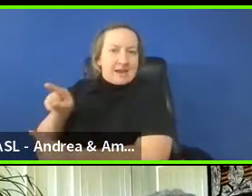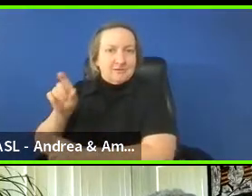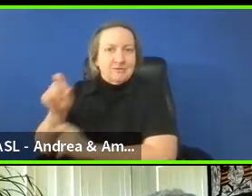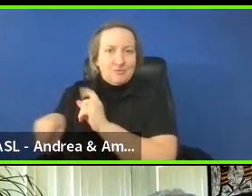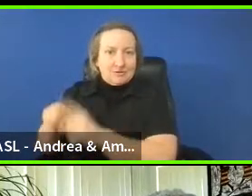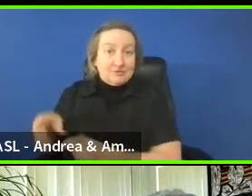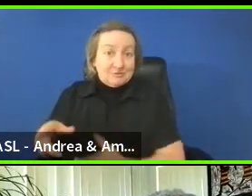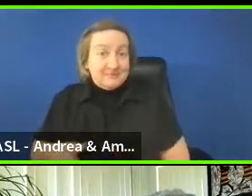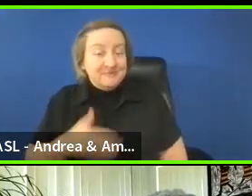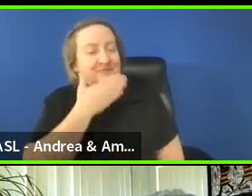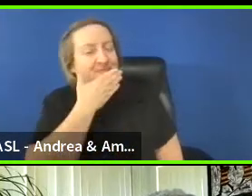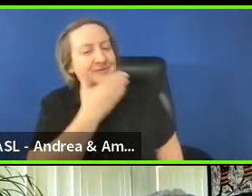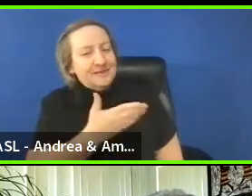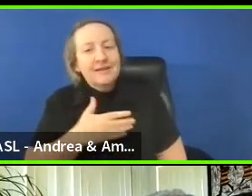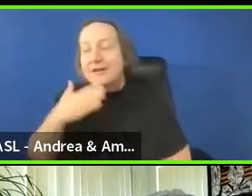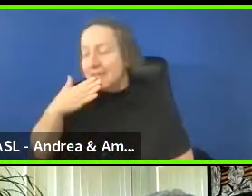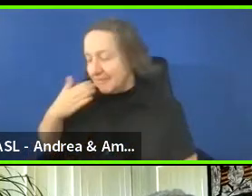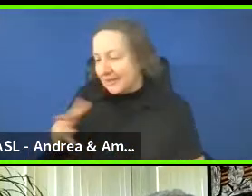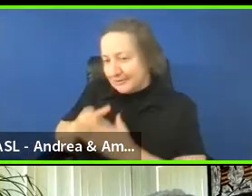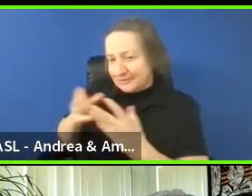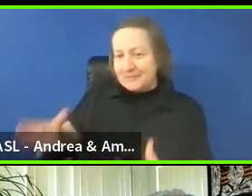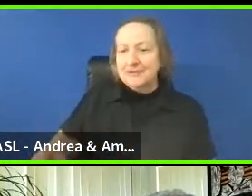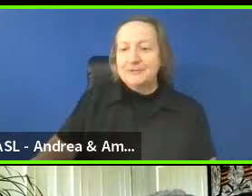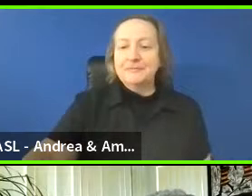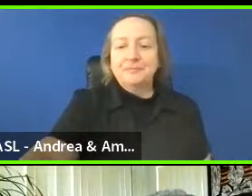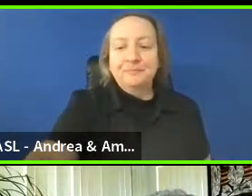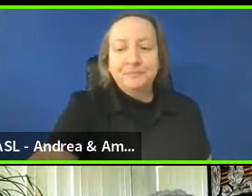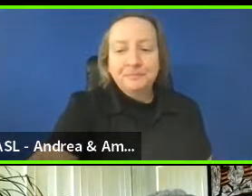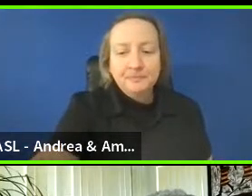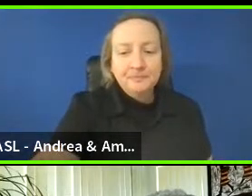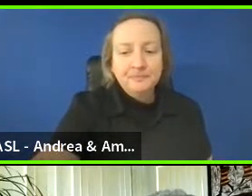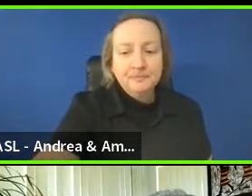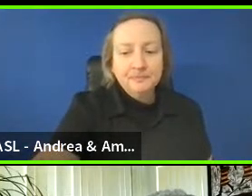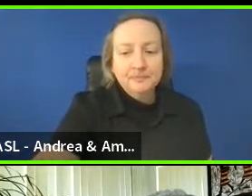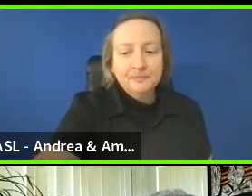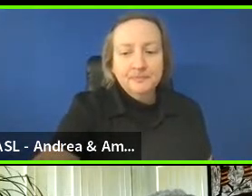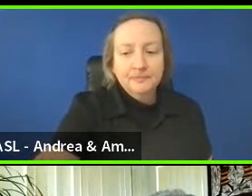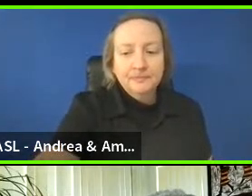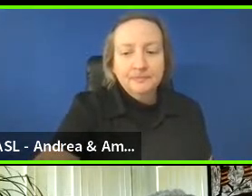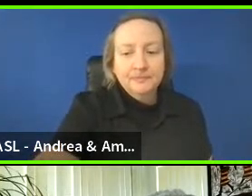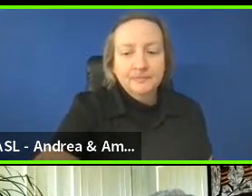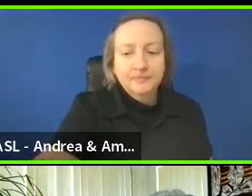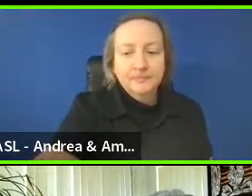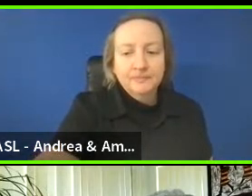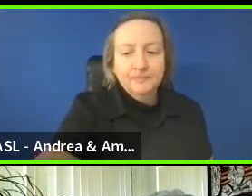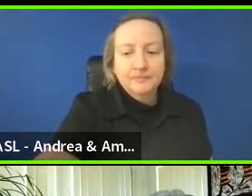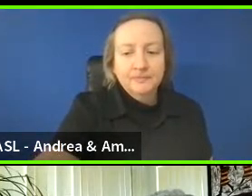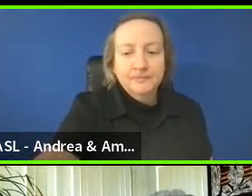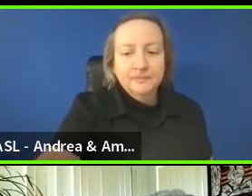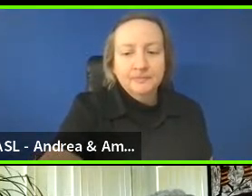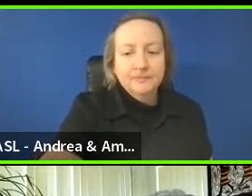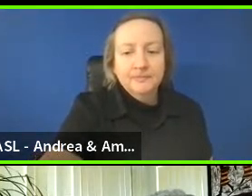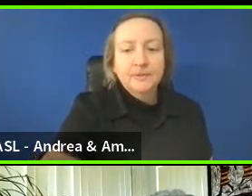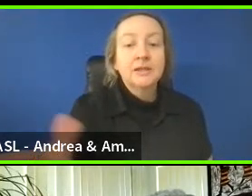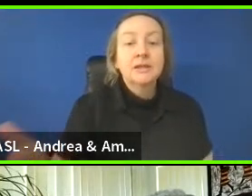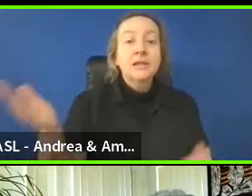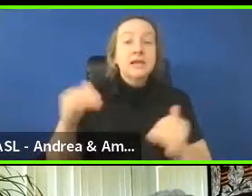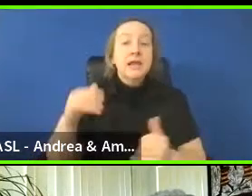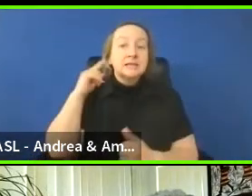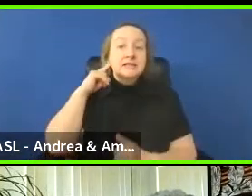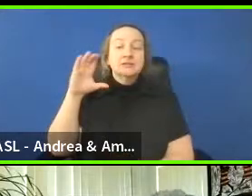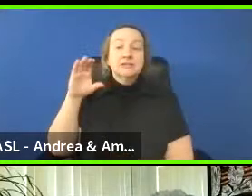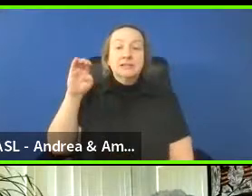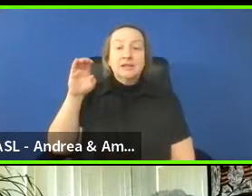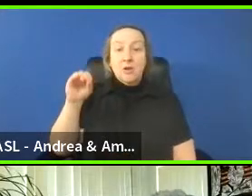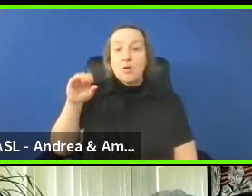Thanks so much. Next, we will hear from the CEO of CTRAN, Sean Donahue.